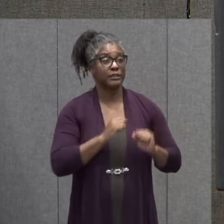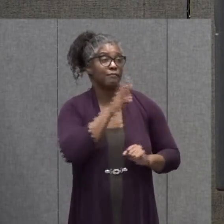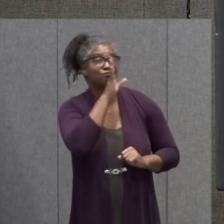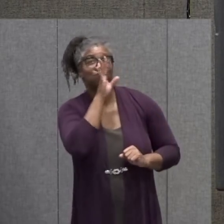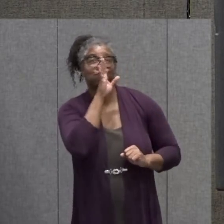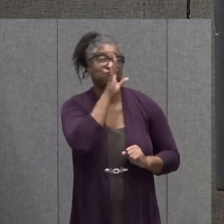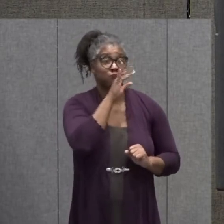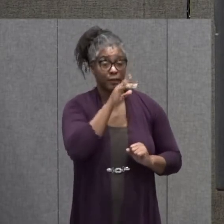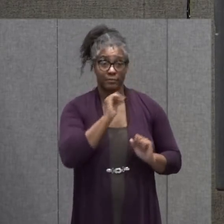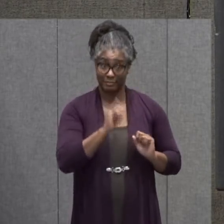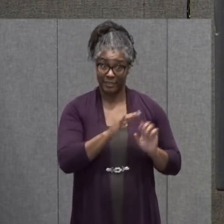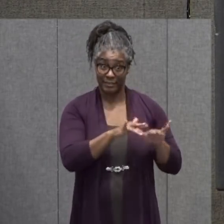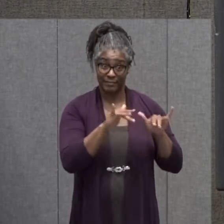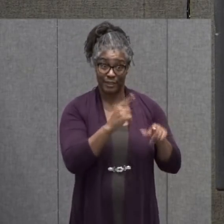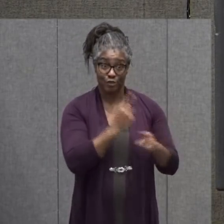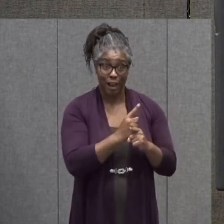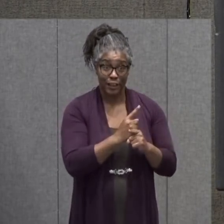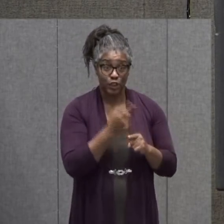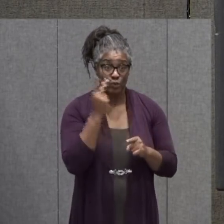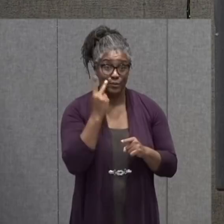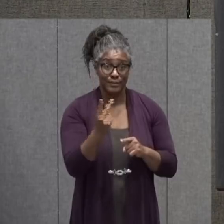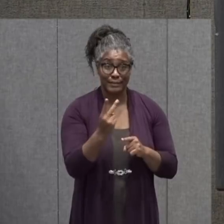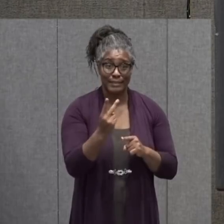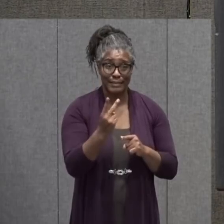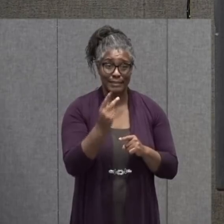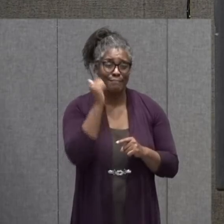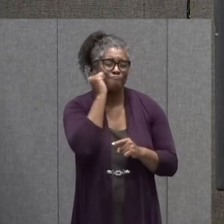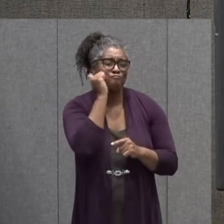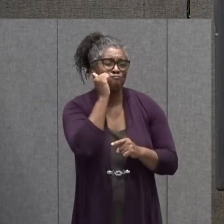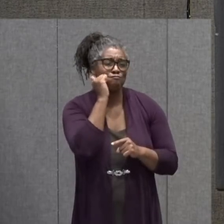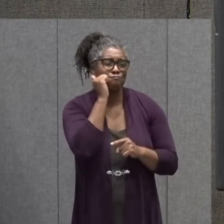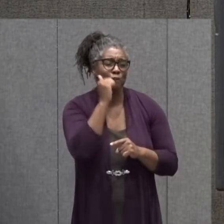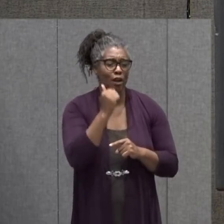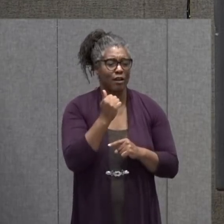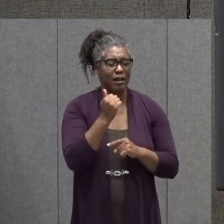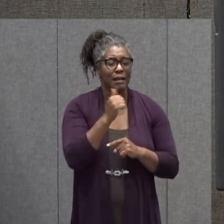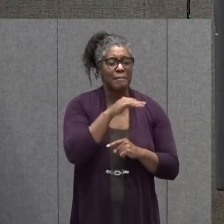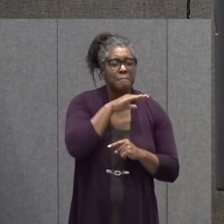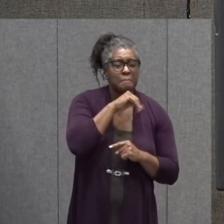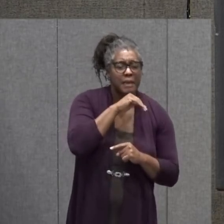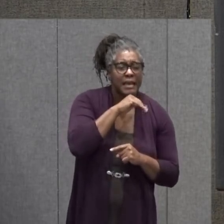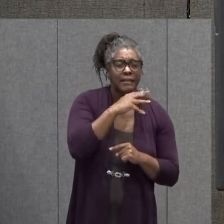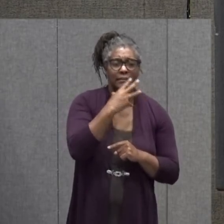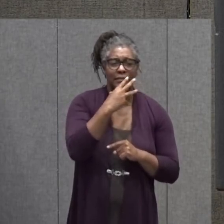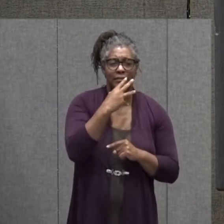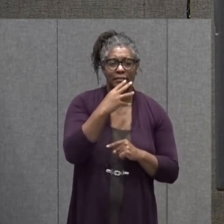every day. I don't see pigs or coyotes or horses talking to me.